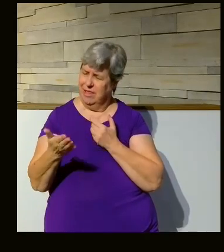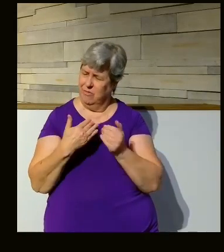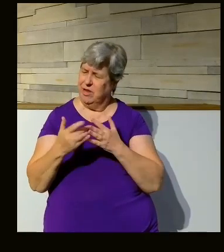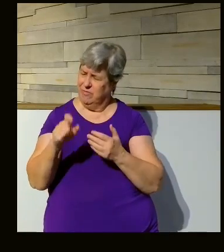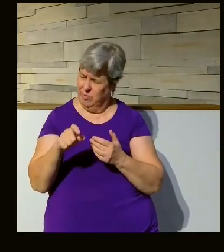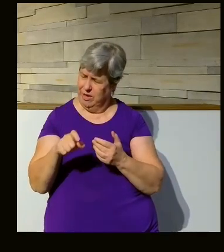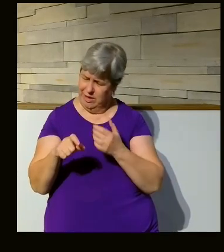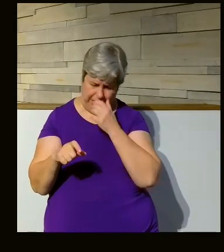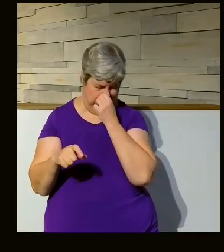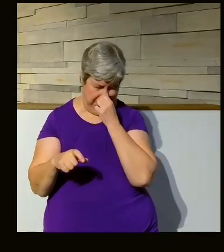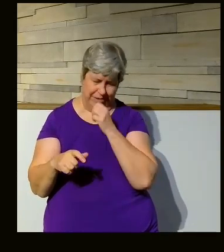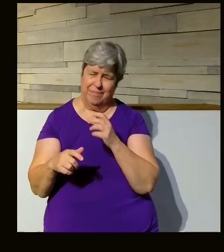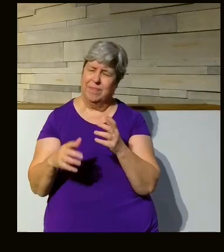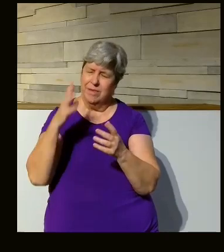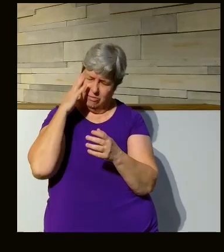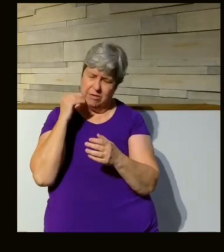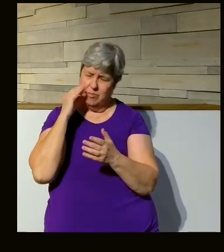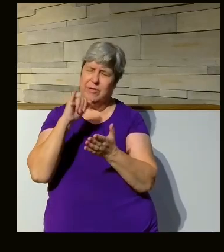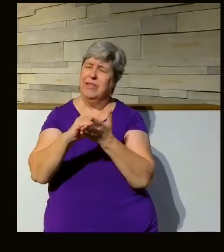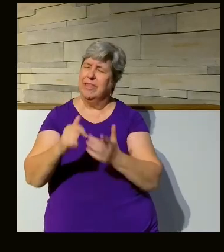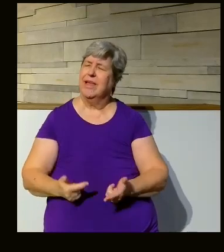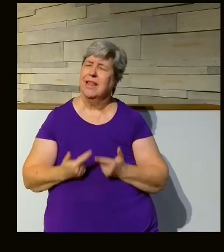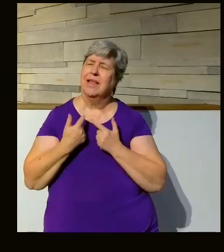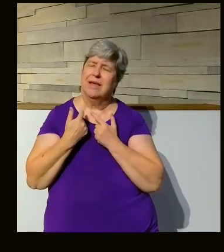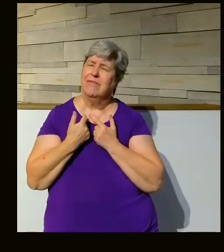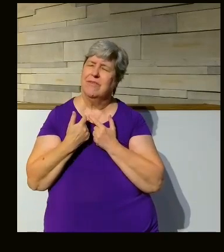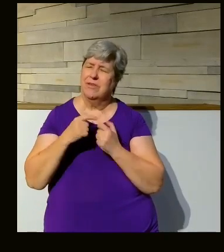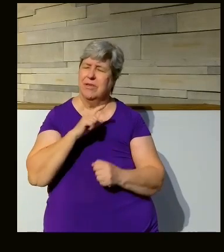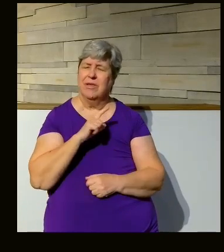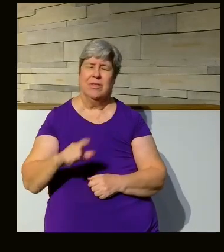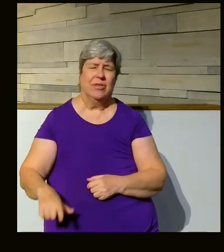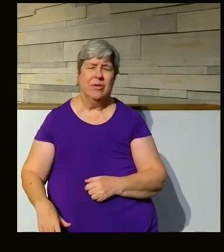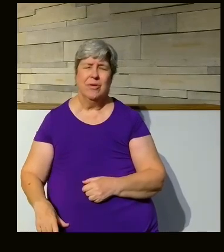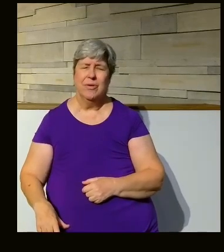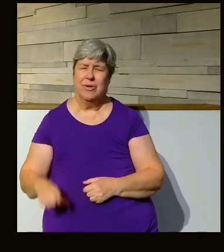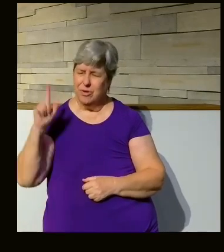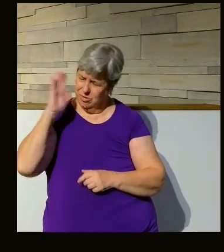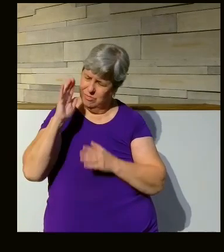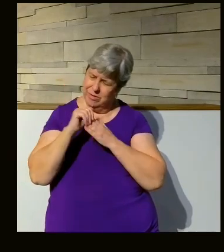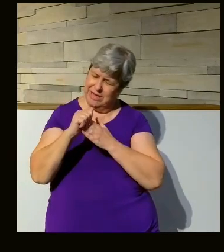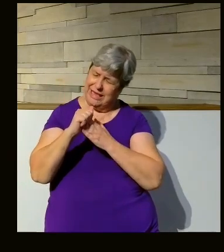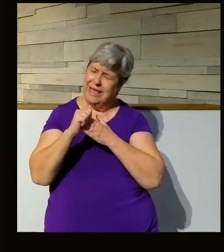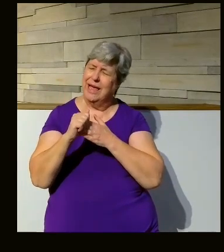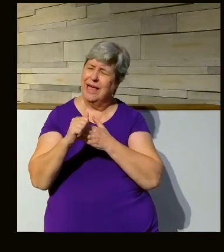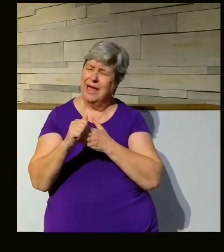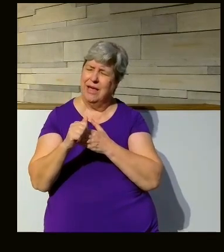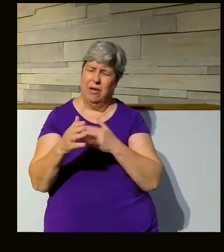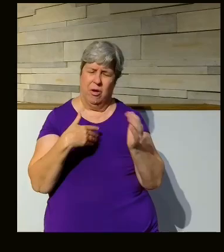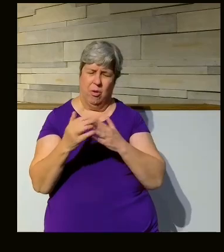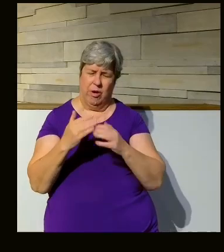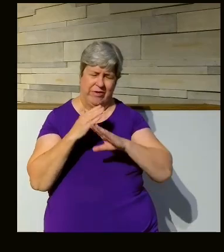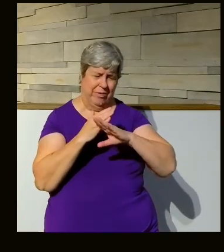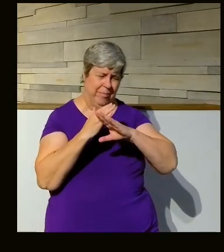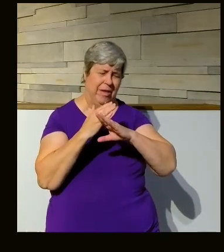our lives to experience that life. And Lord, to have your guidance into helping us remove the things